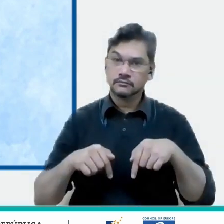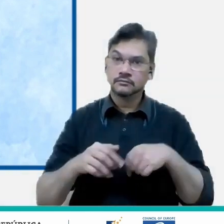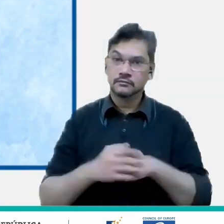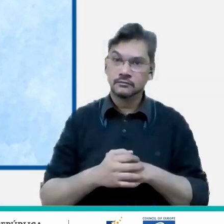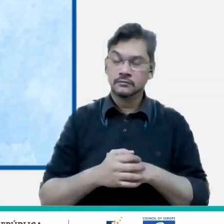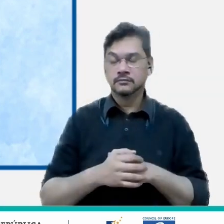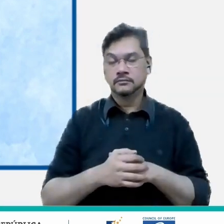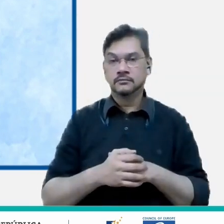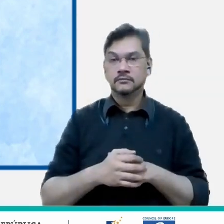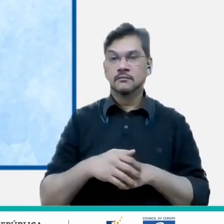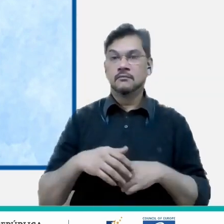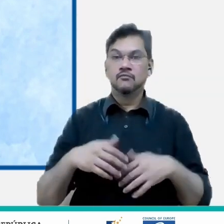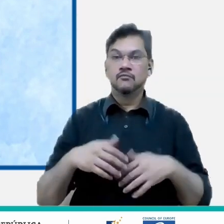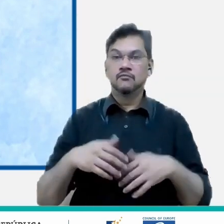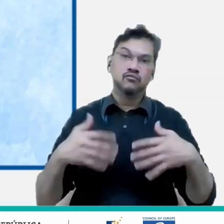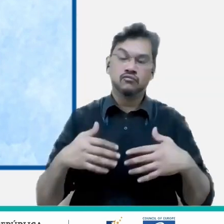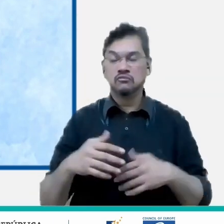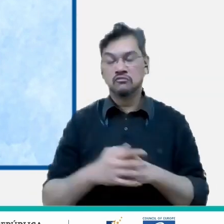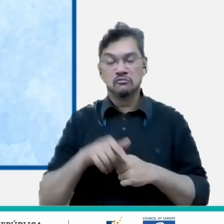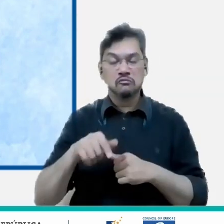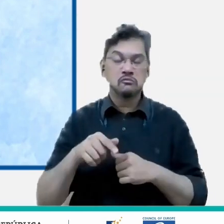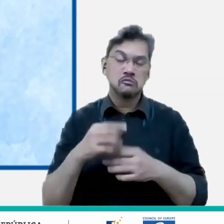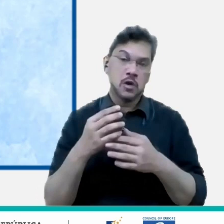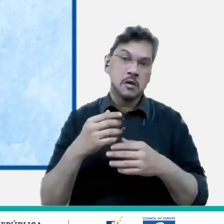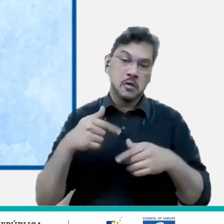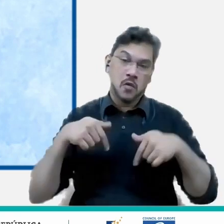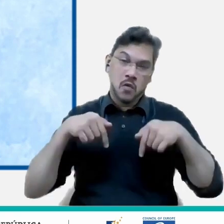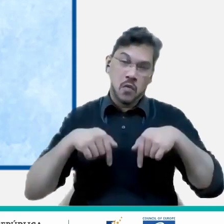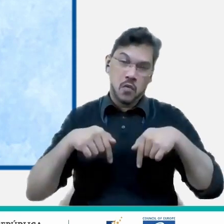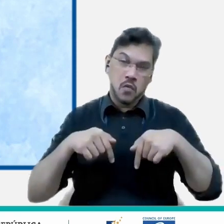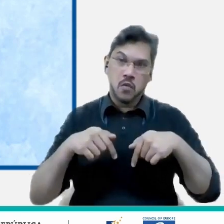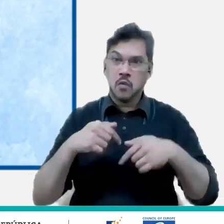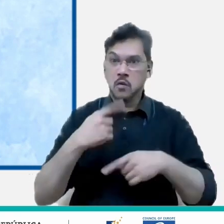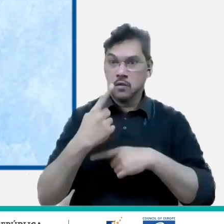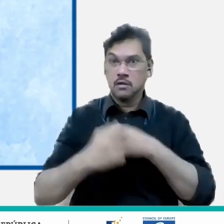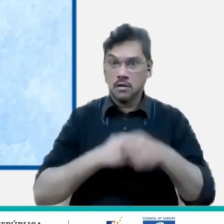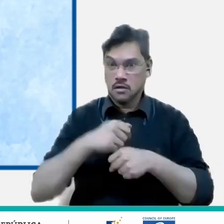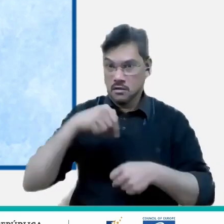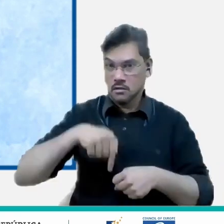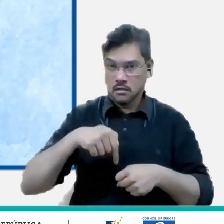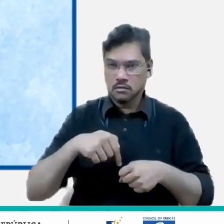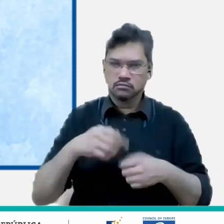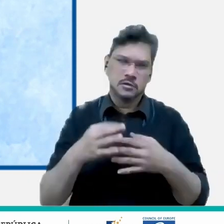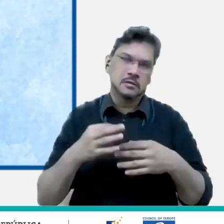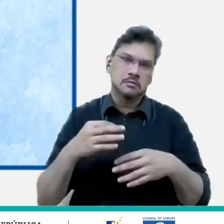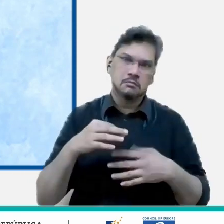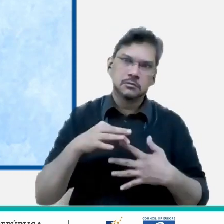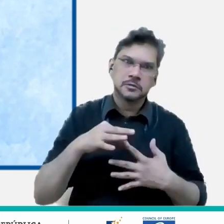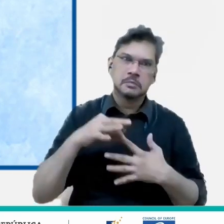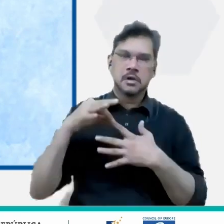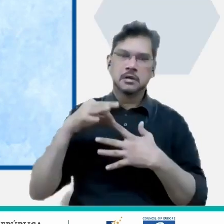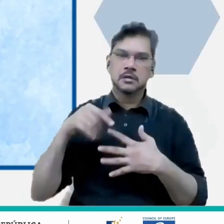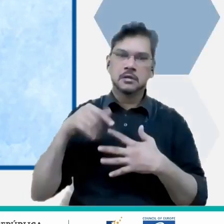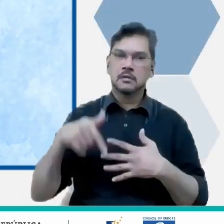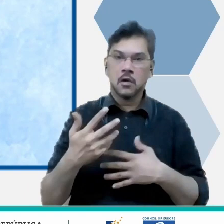the Union Civil Protection Mechanism. It's our 20th anniversary, and we're seeing a lot of change,